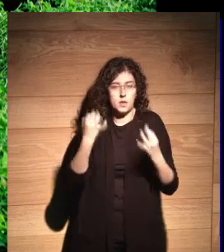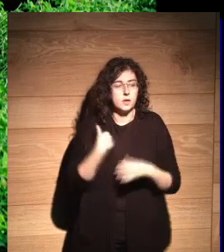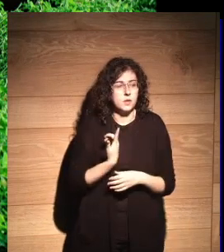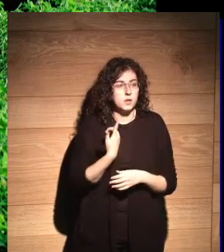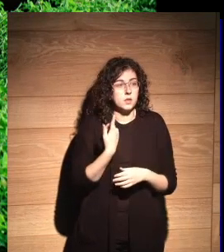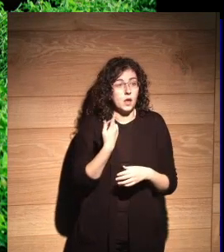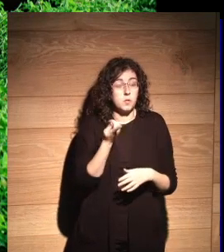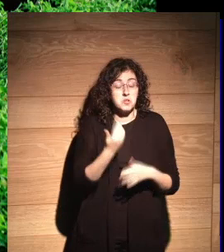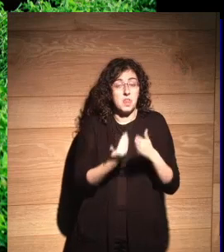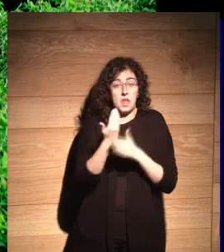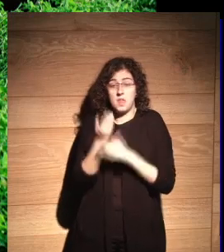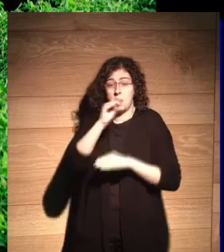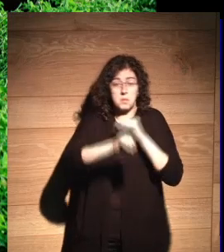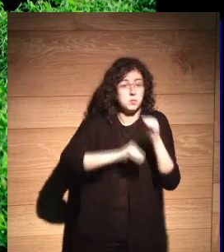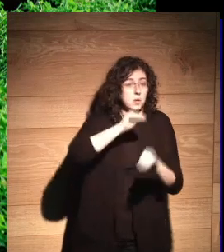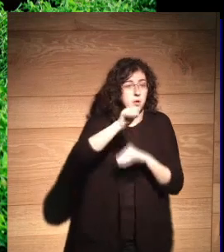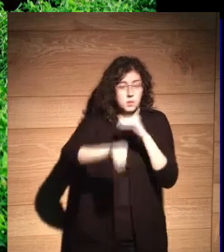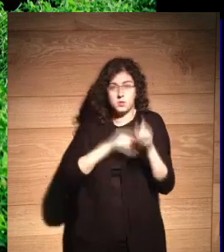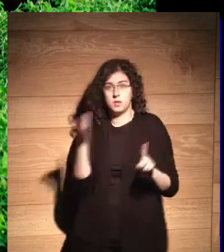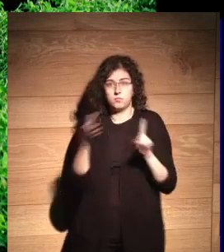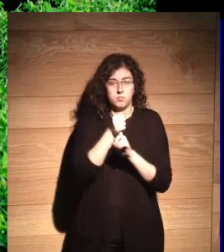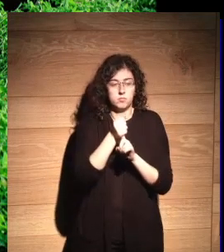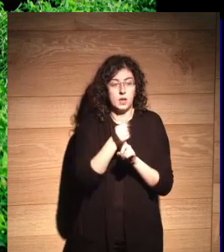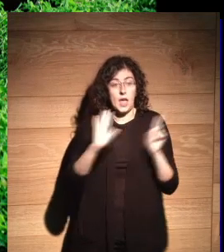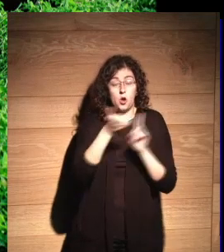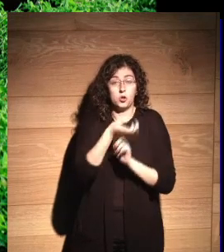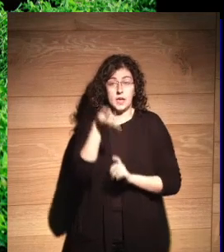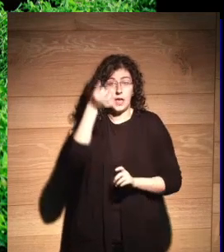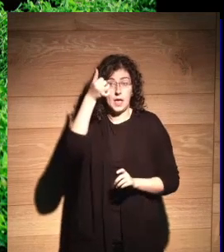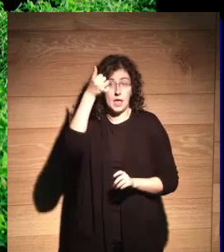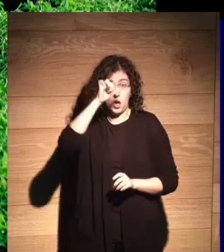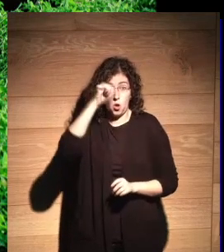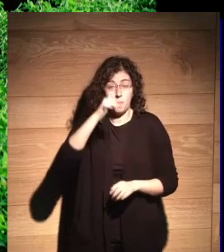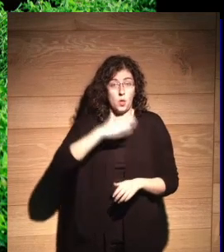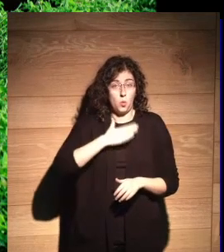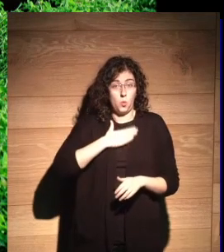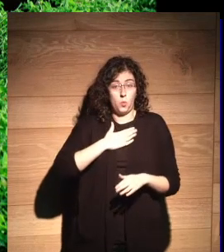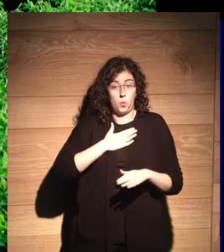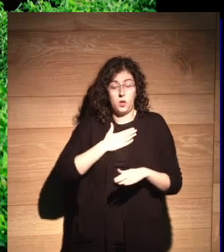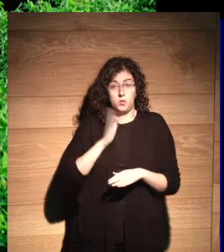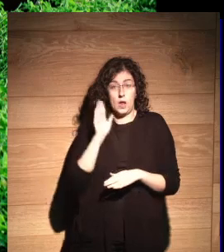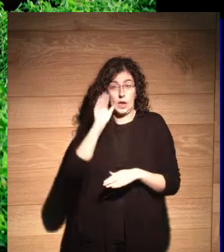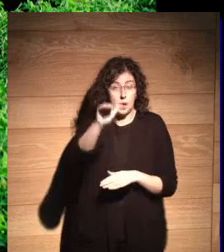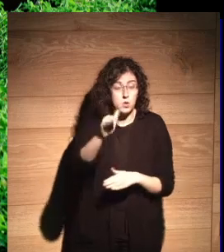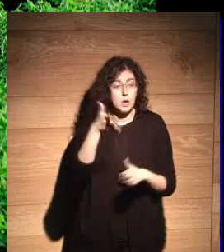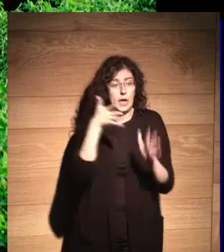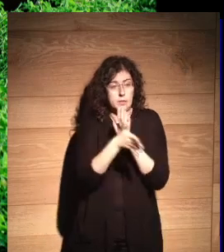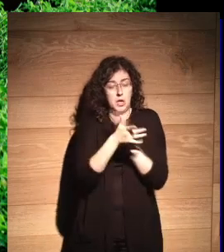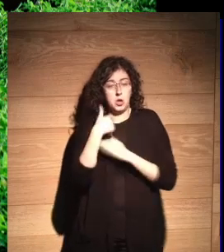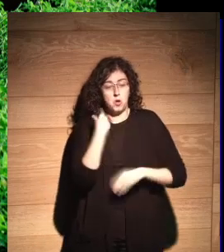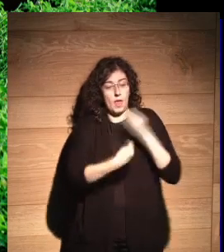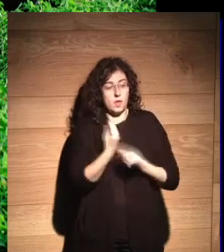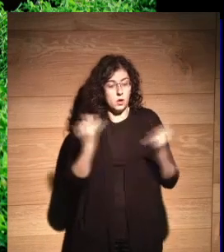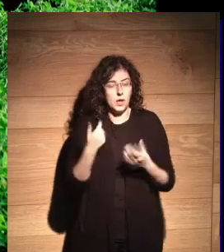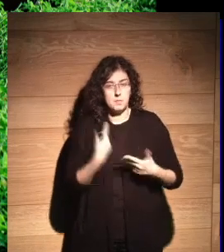find the man who owned that field, and I explained what I was doing, and got permission to photograph the women,